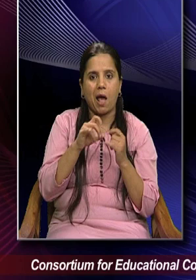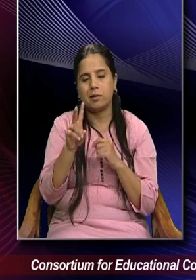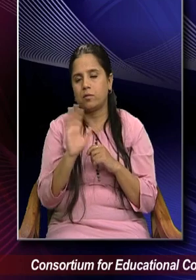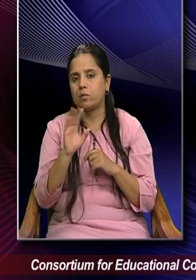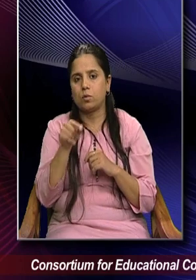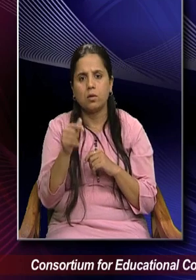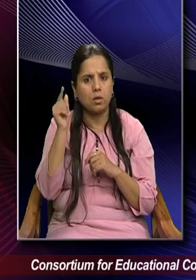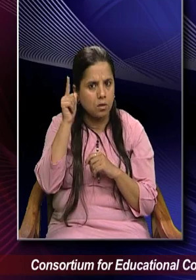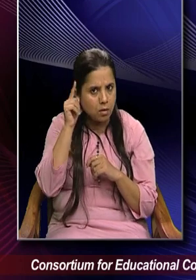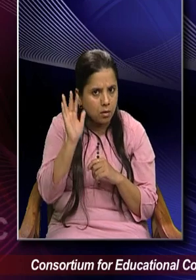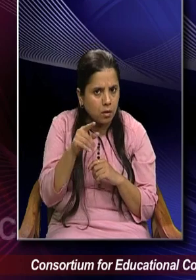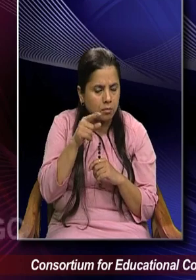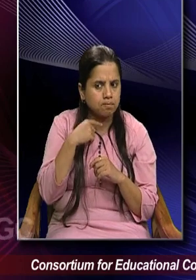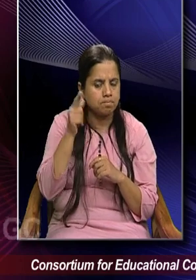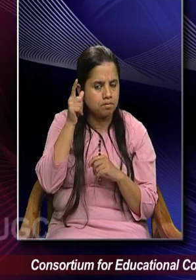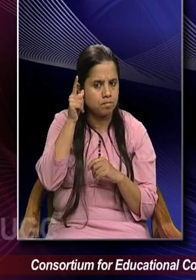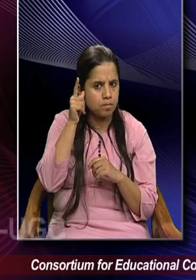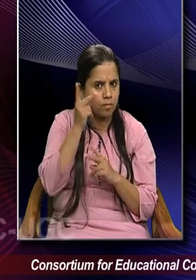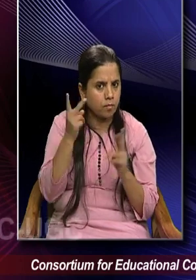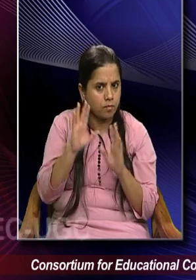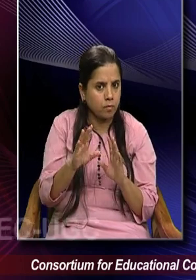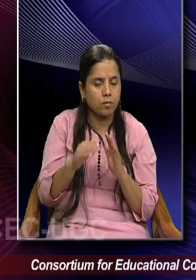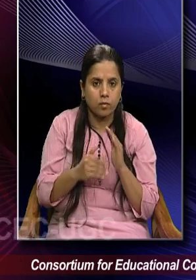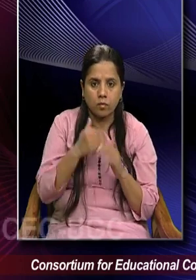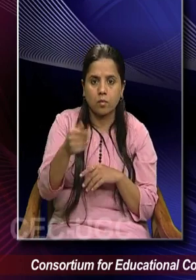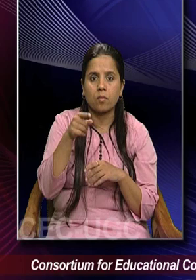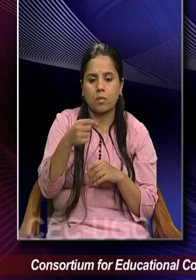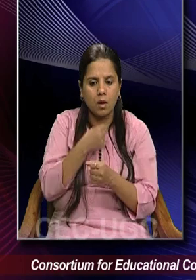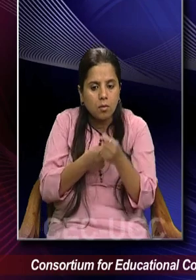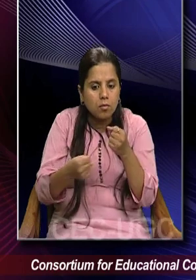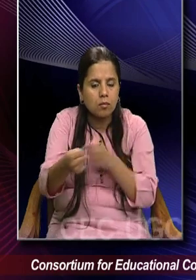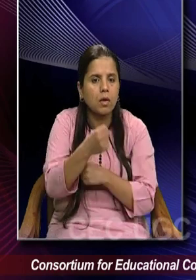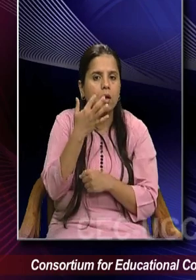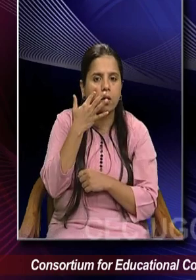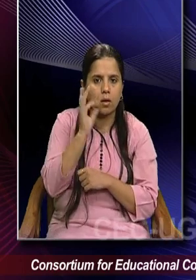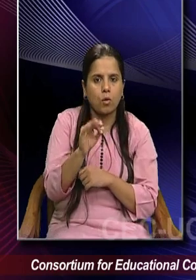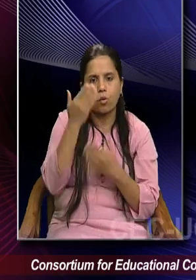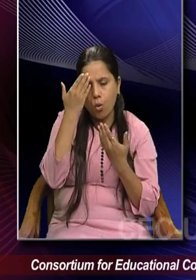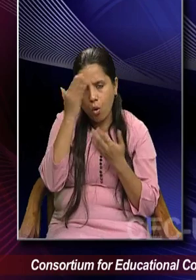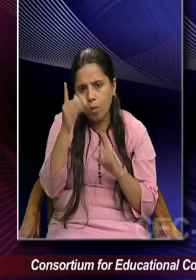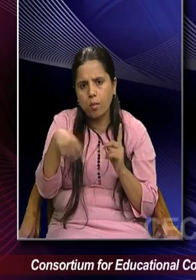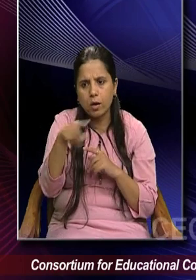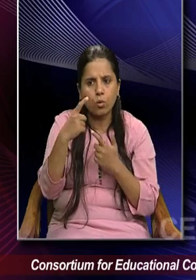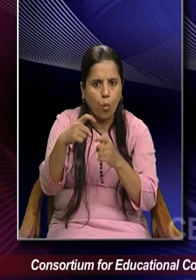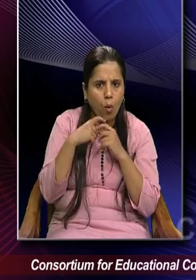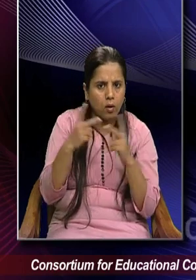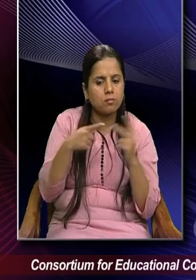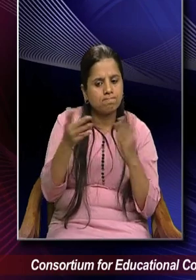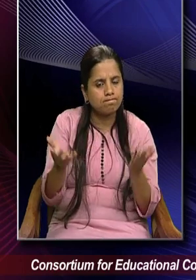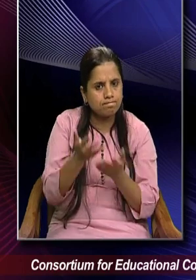Listen attentively and empathetically. Open-ended questions